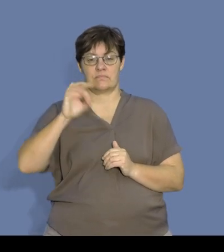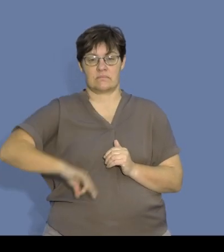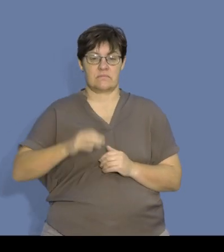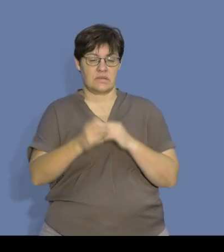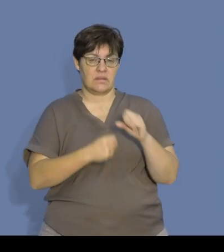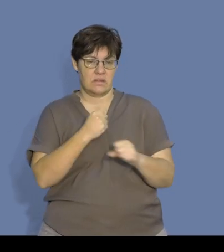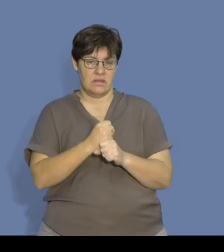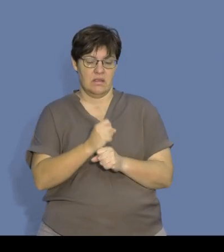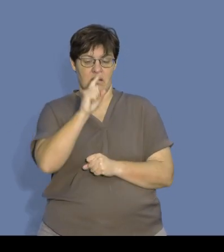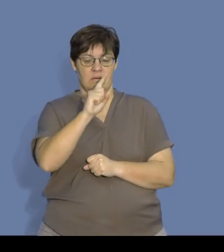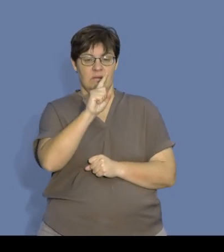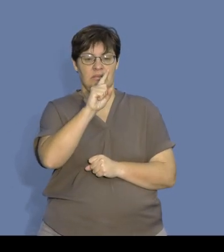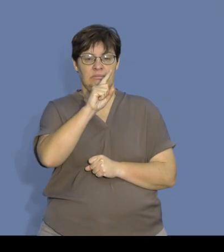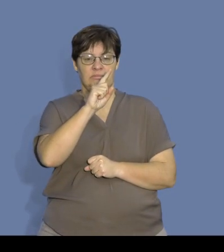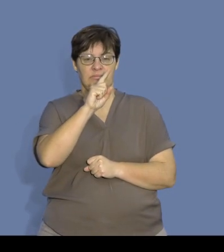for the year is